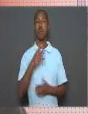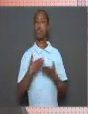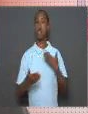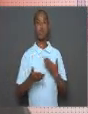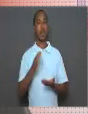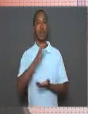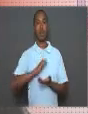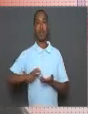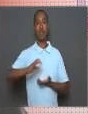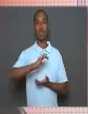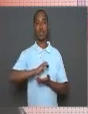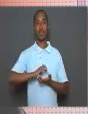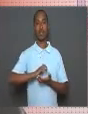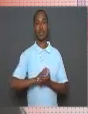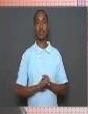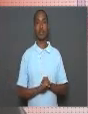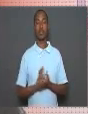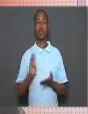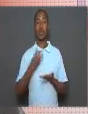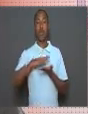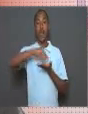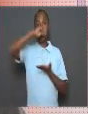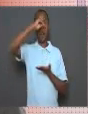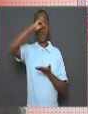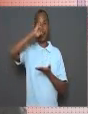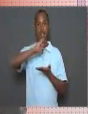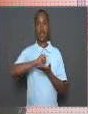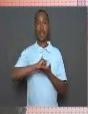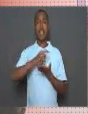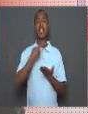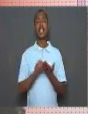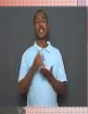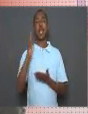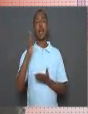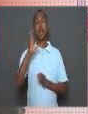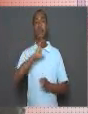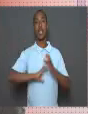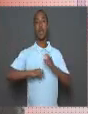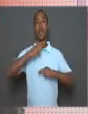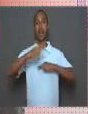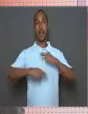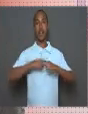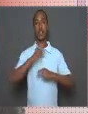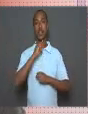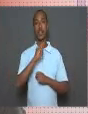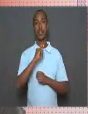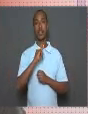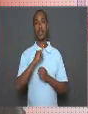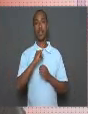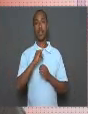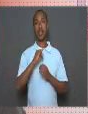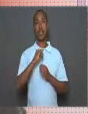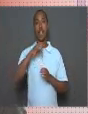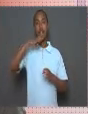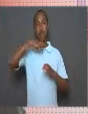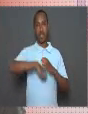or simpler compounds. We learned that this type of chemical reaction is